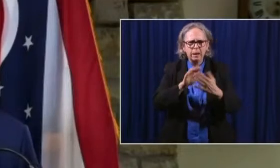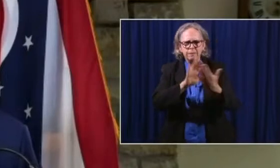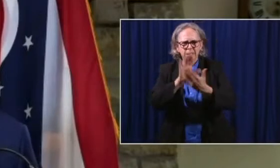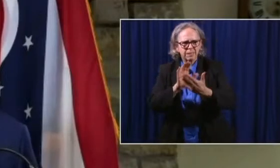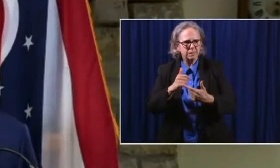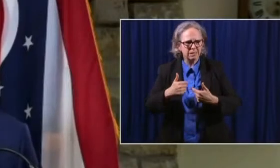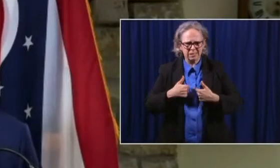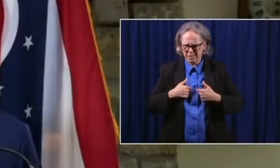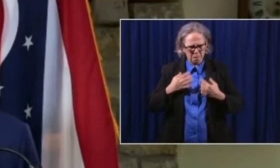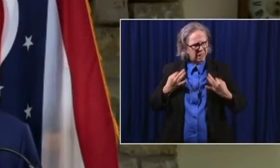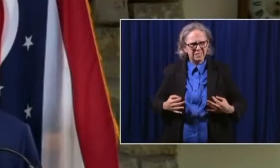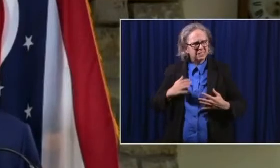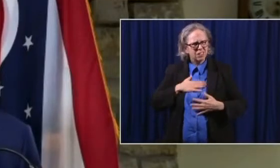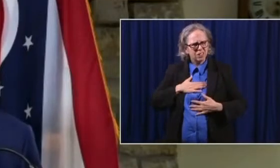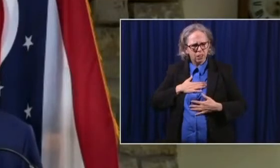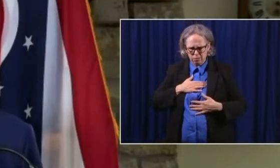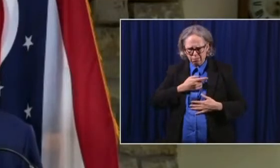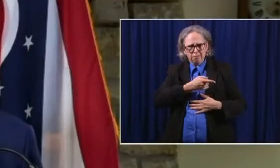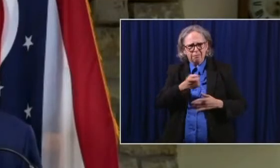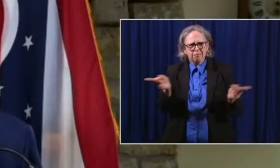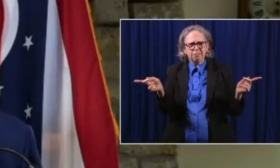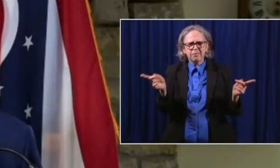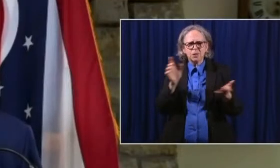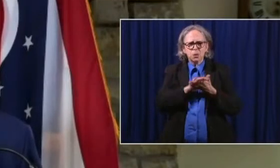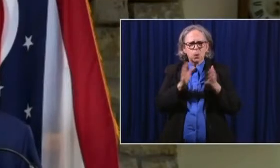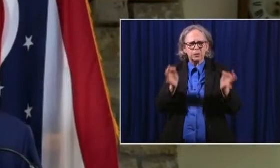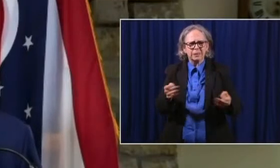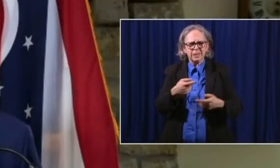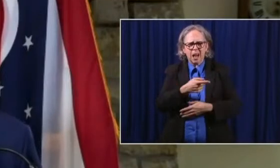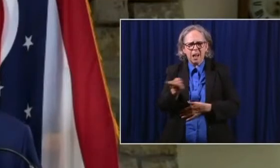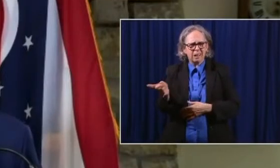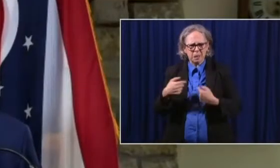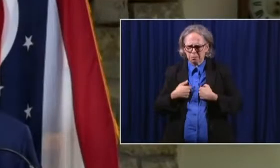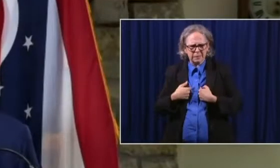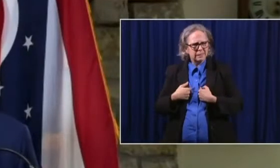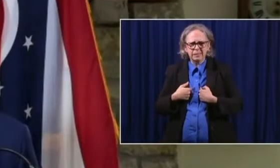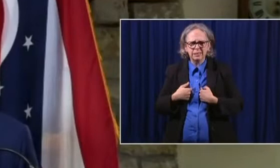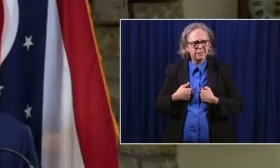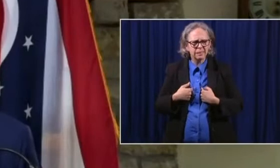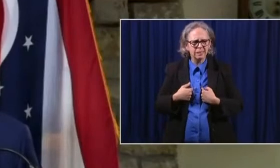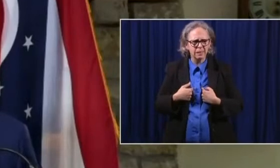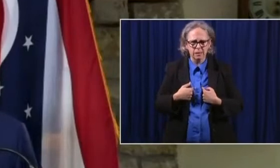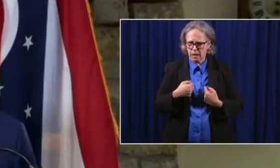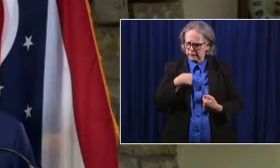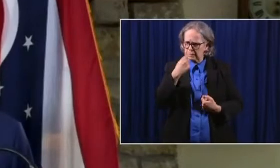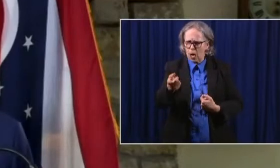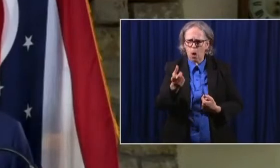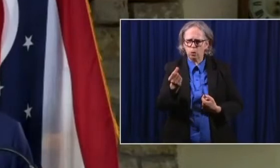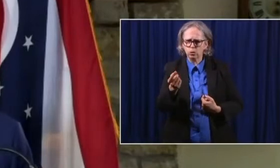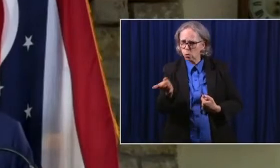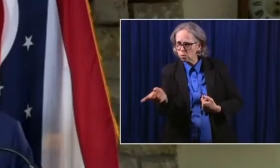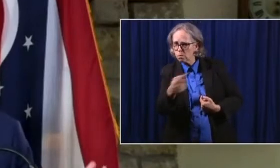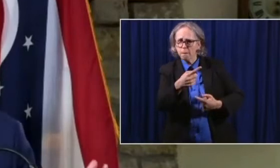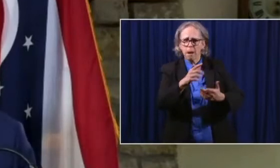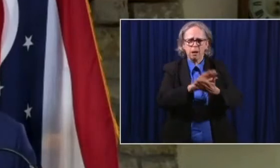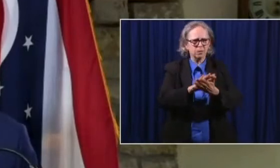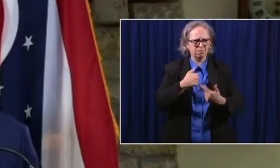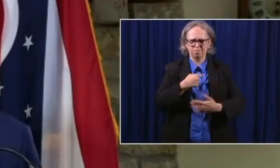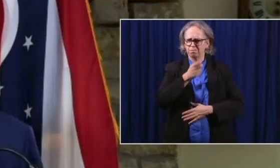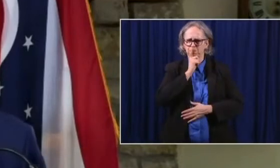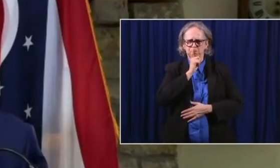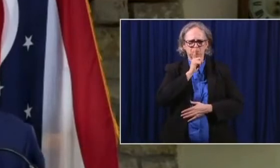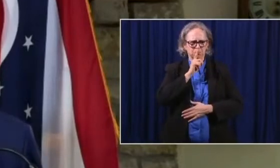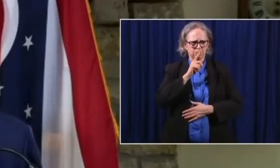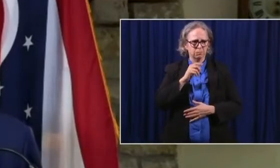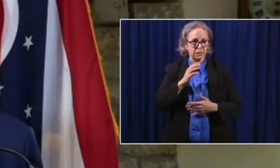schools. And what we have not told schools what to do. Look, we have some schools in some of the parts of the